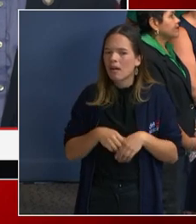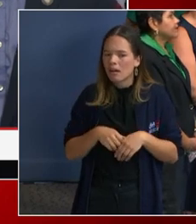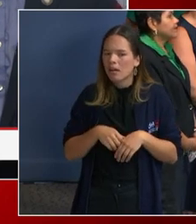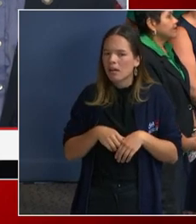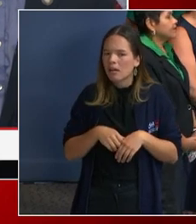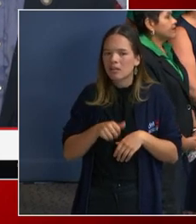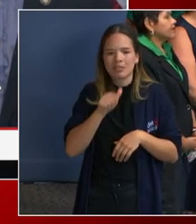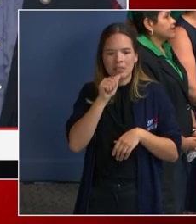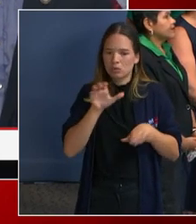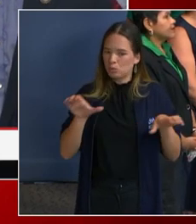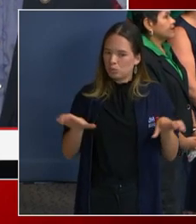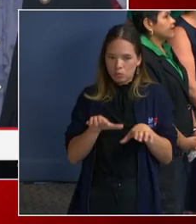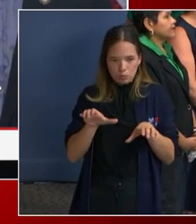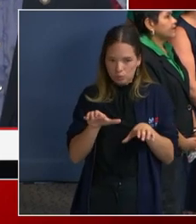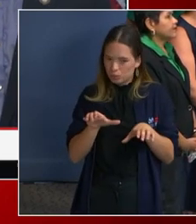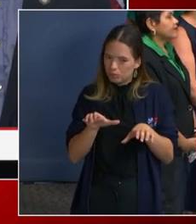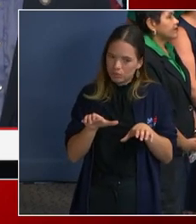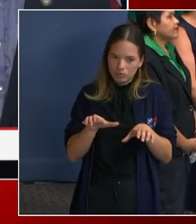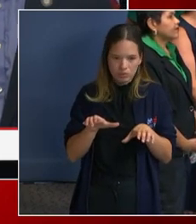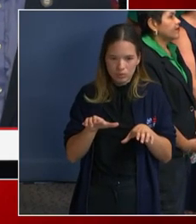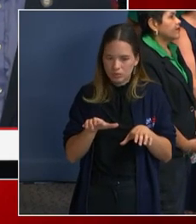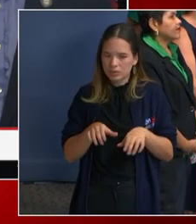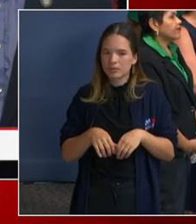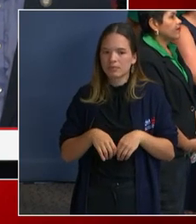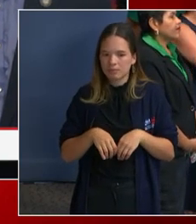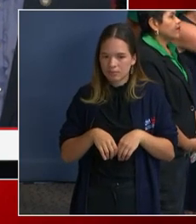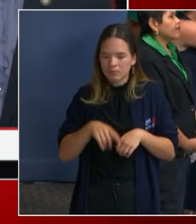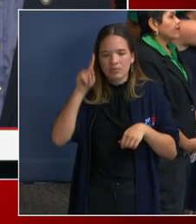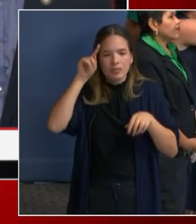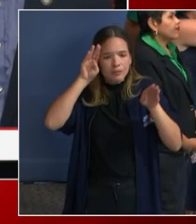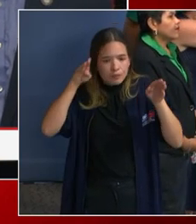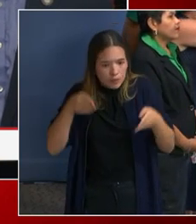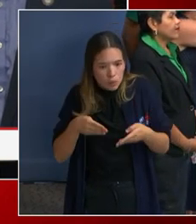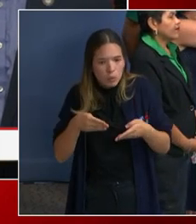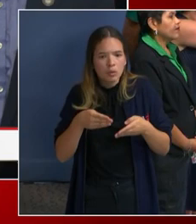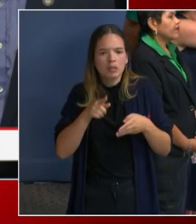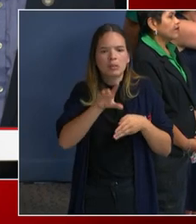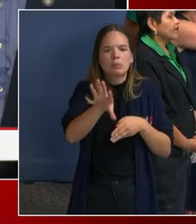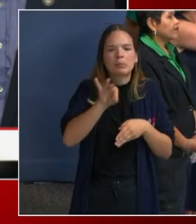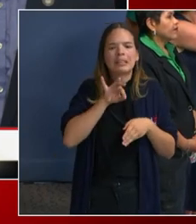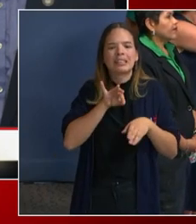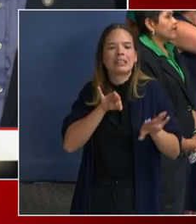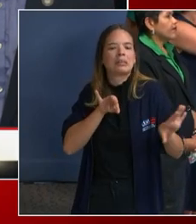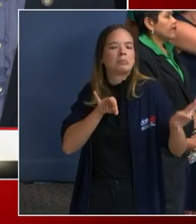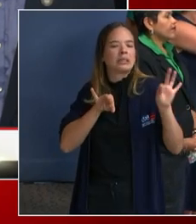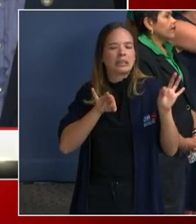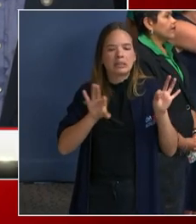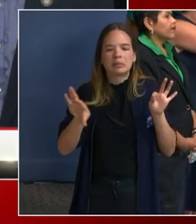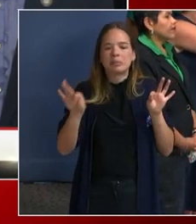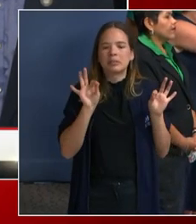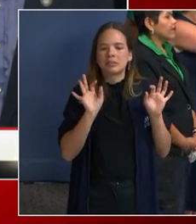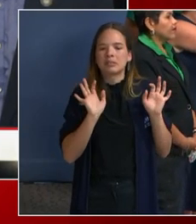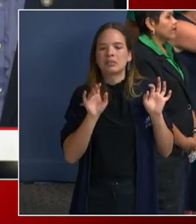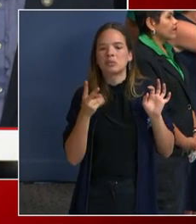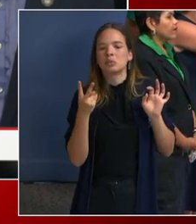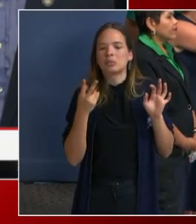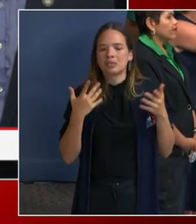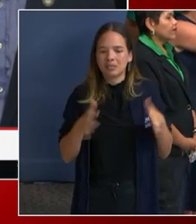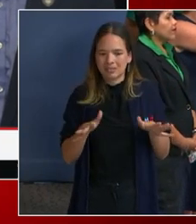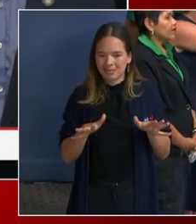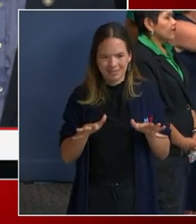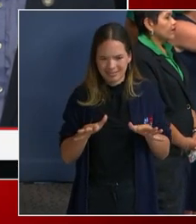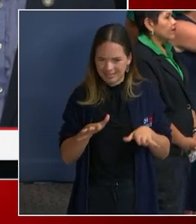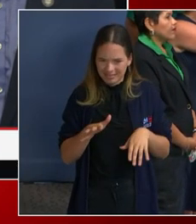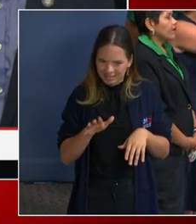really focus on information that's being cherry-picked by one or two people when we have a